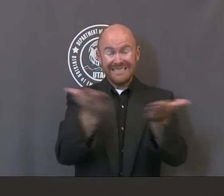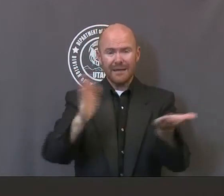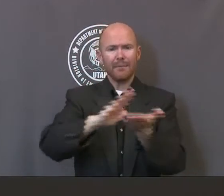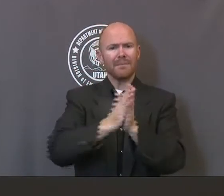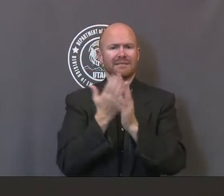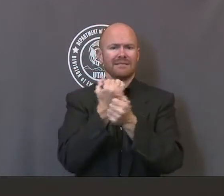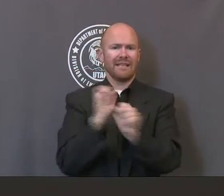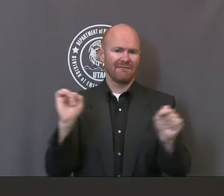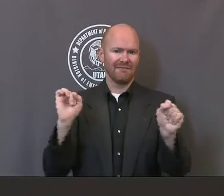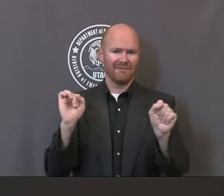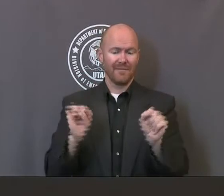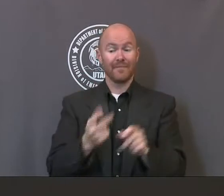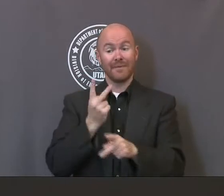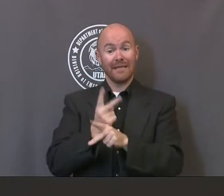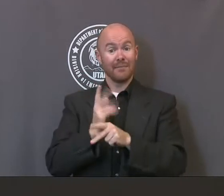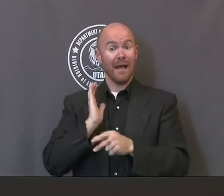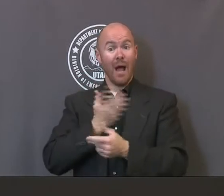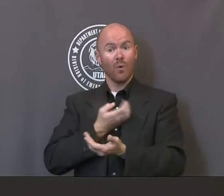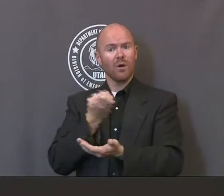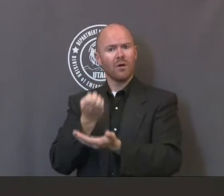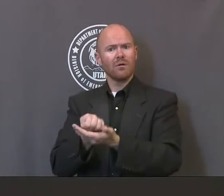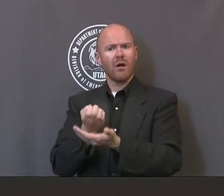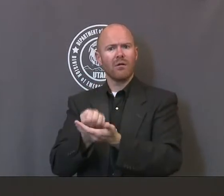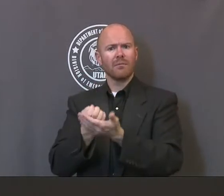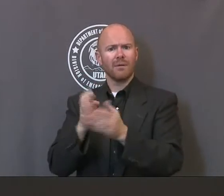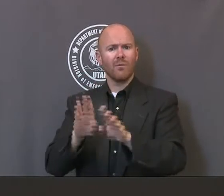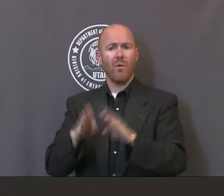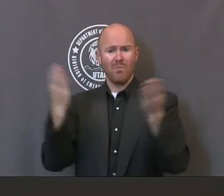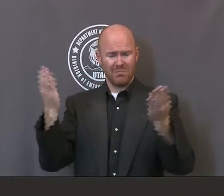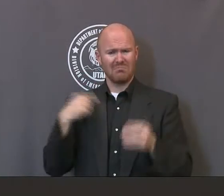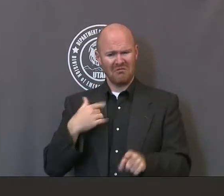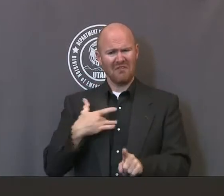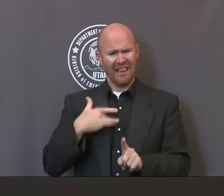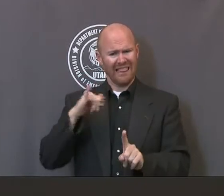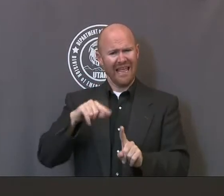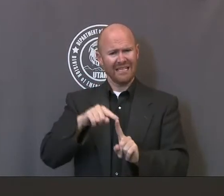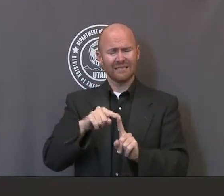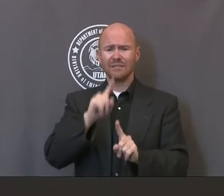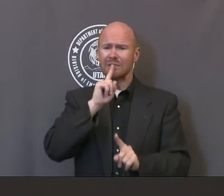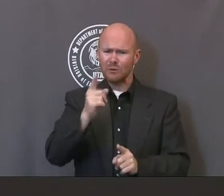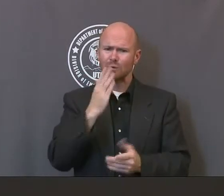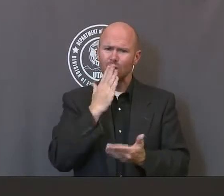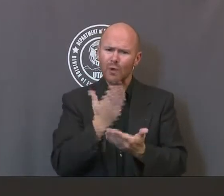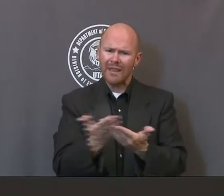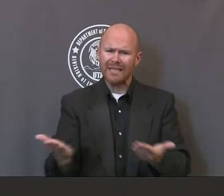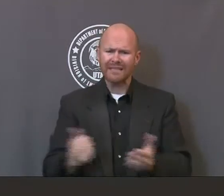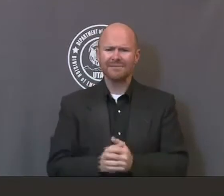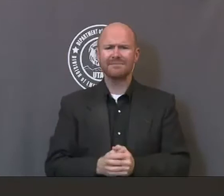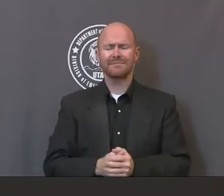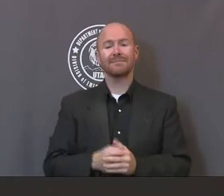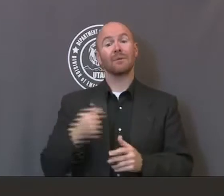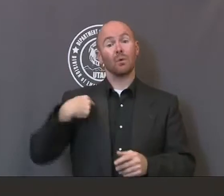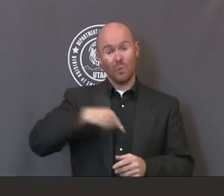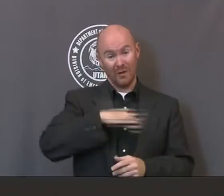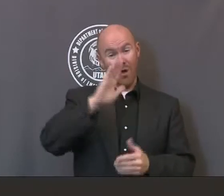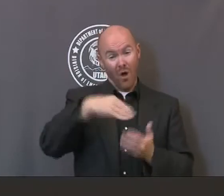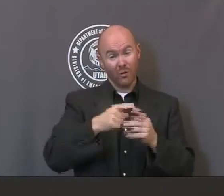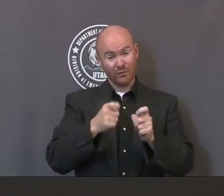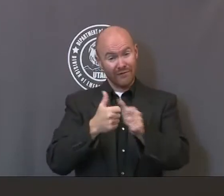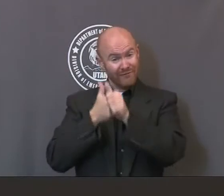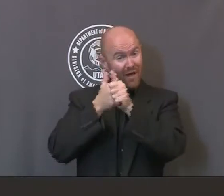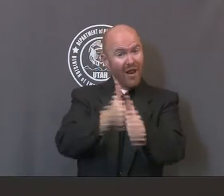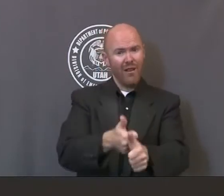to keep our economy going. There's nothing bad about this. This is a good thing. We all ought to say with our own volition, our